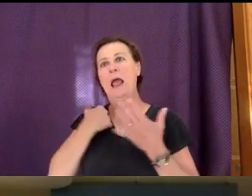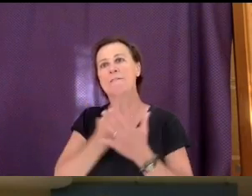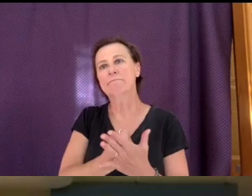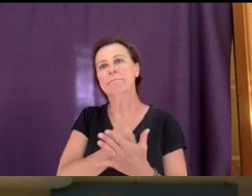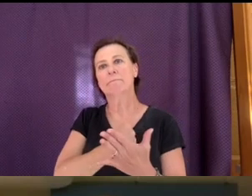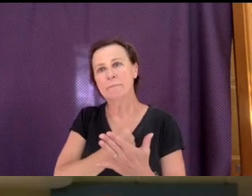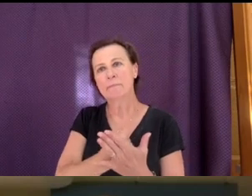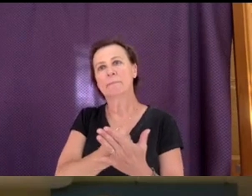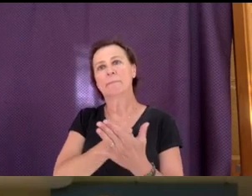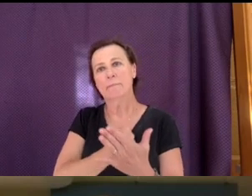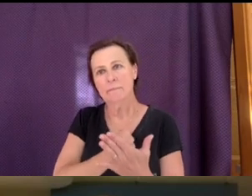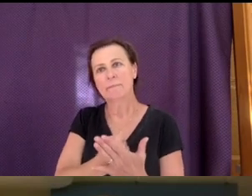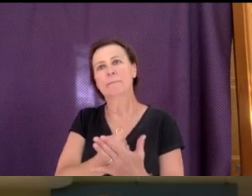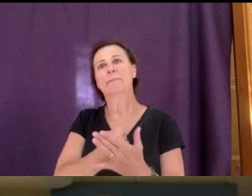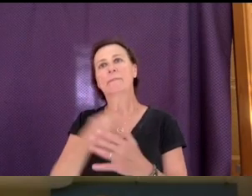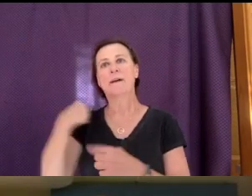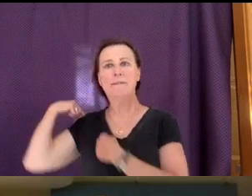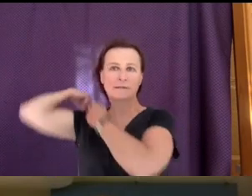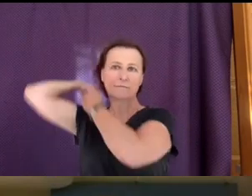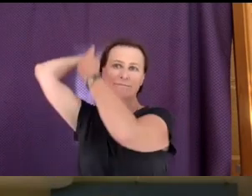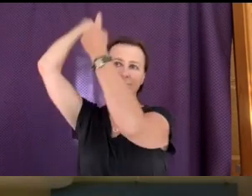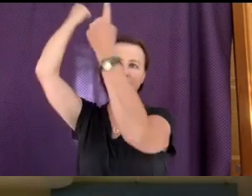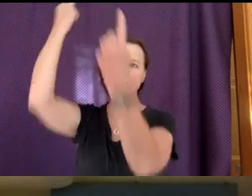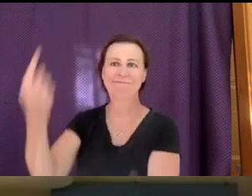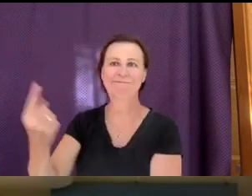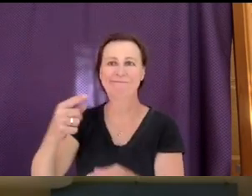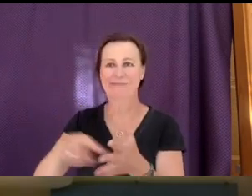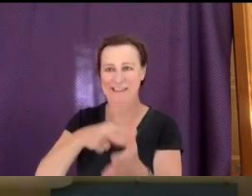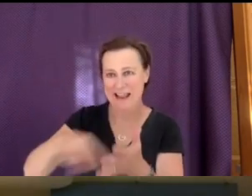dancing in my blood this moment.